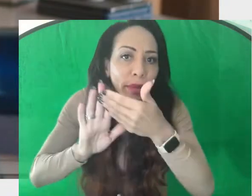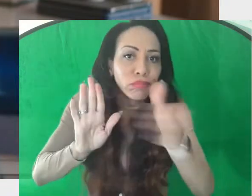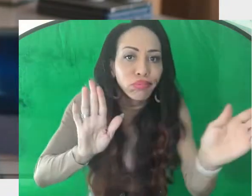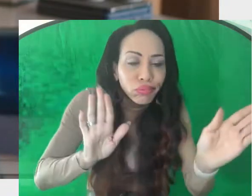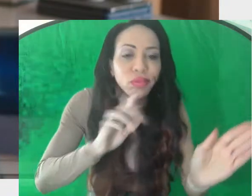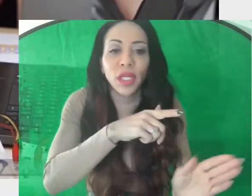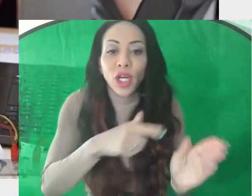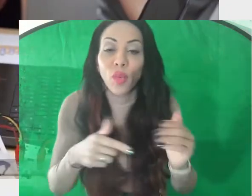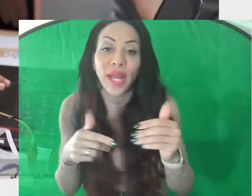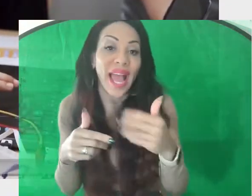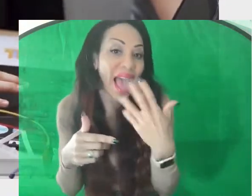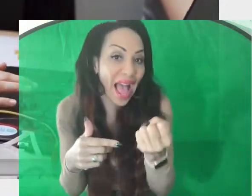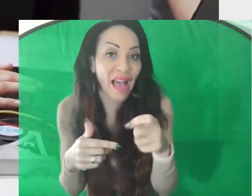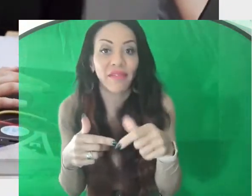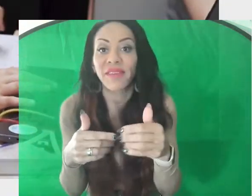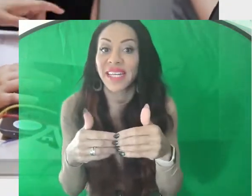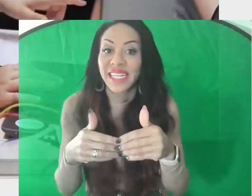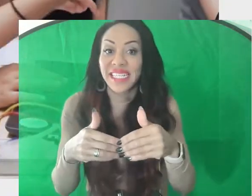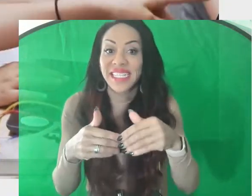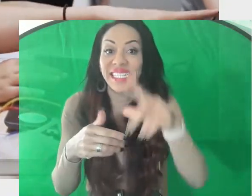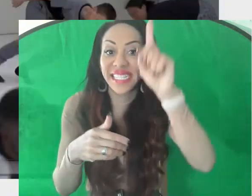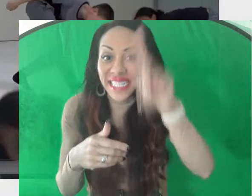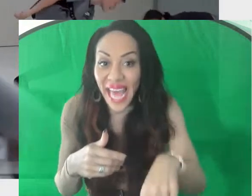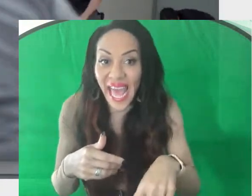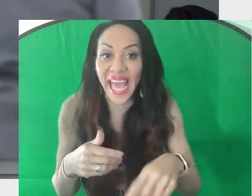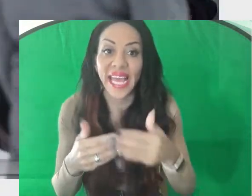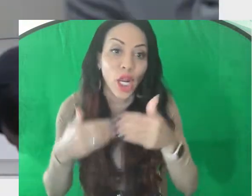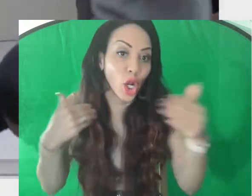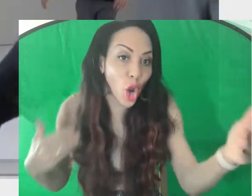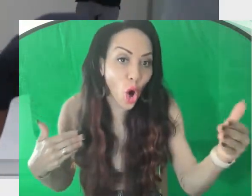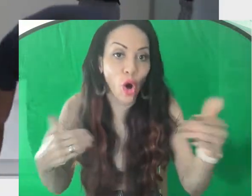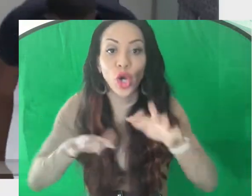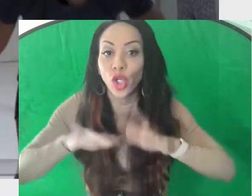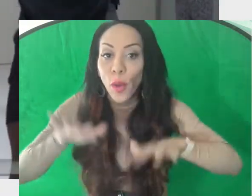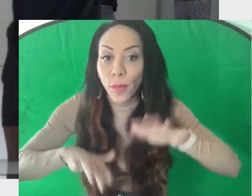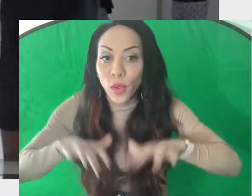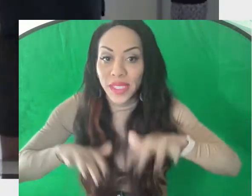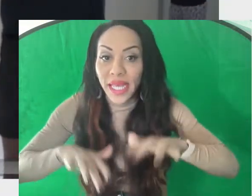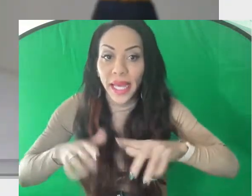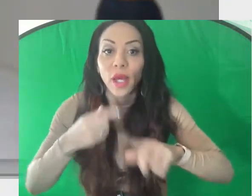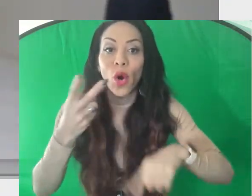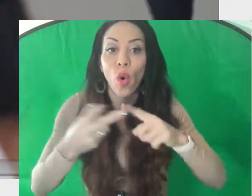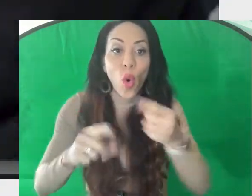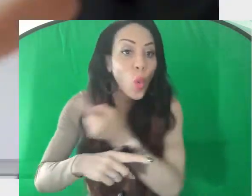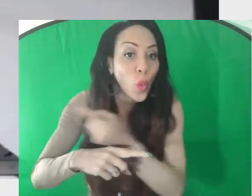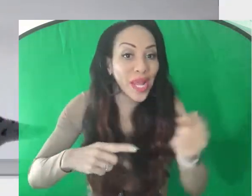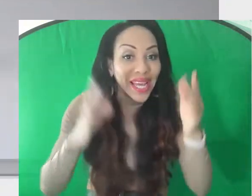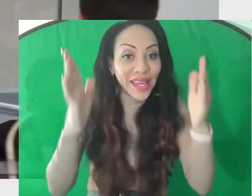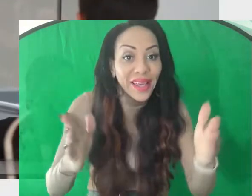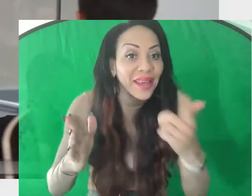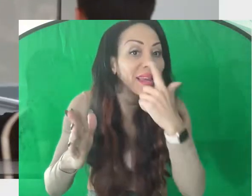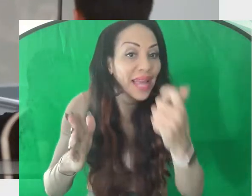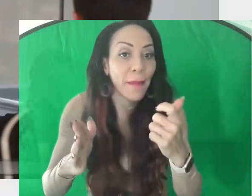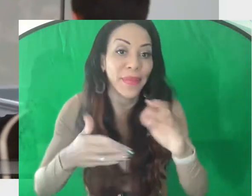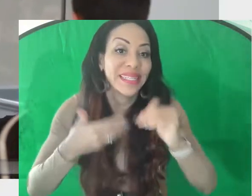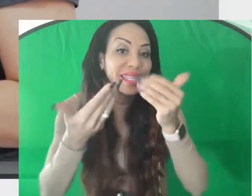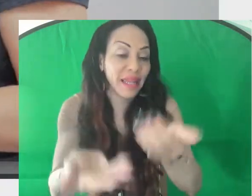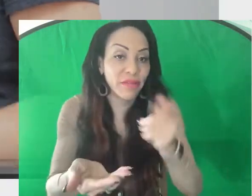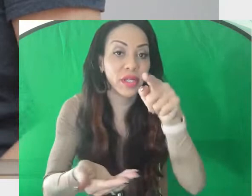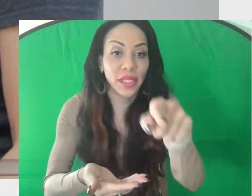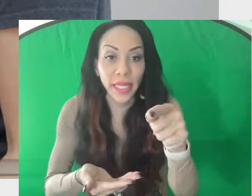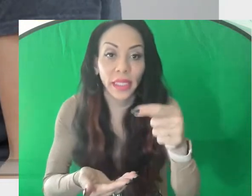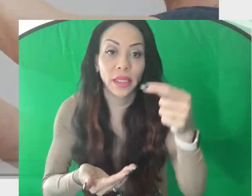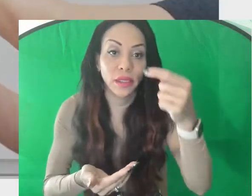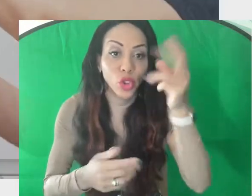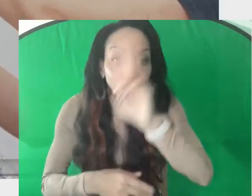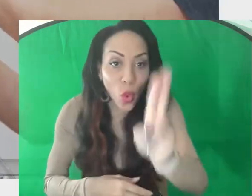day-long Move and Code workshop. The week-long can be delivered in school or during the summer holidays. Then the month-long